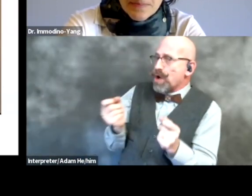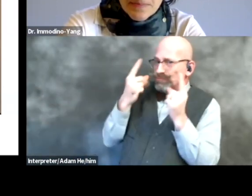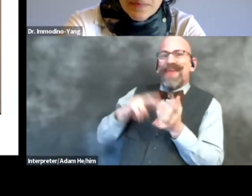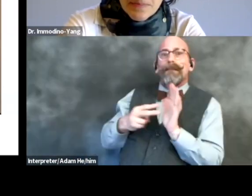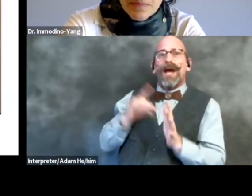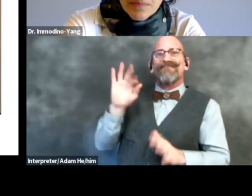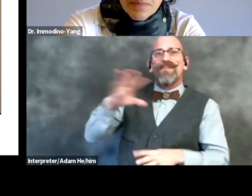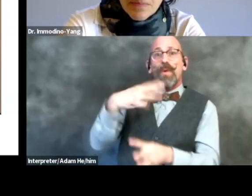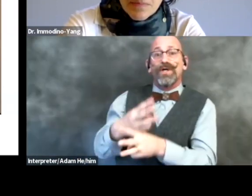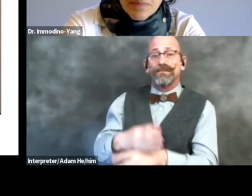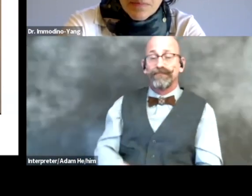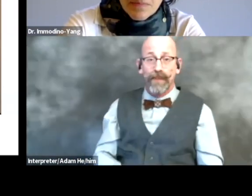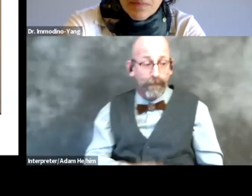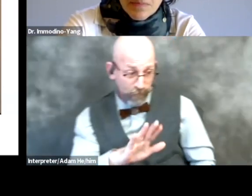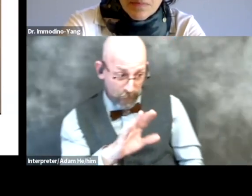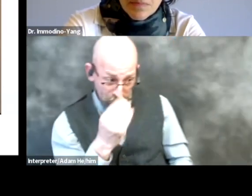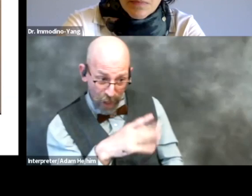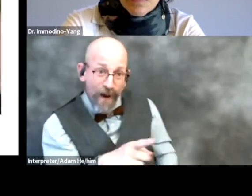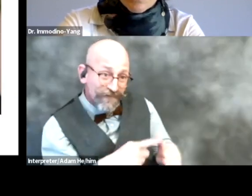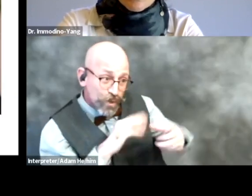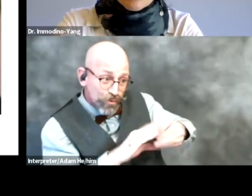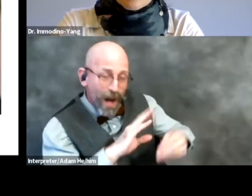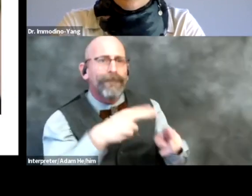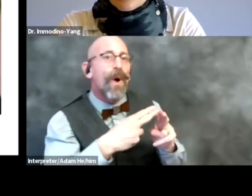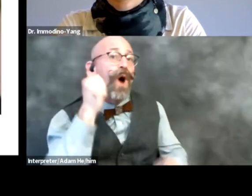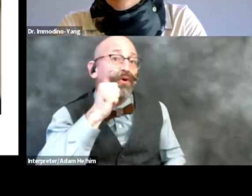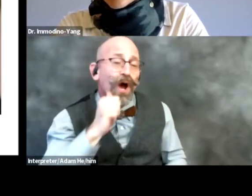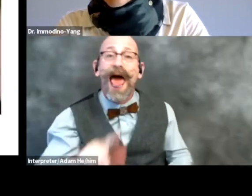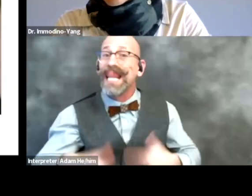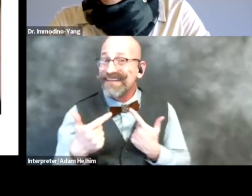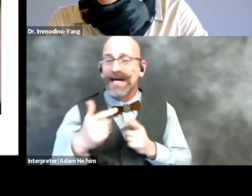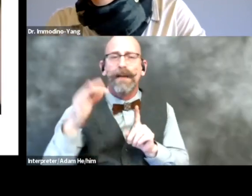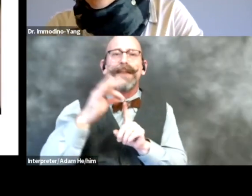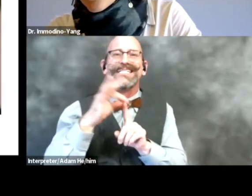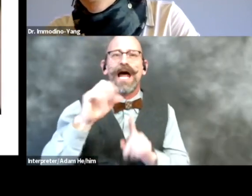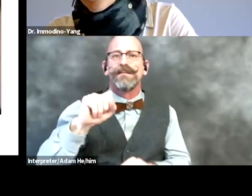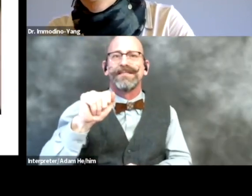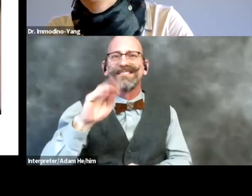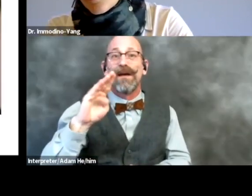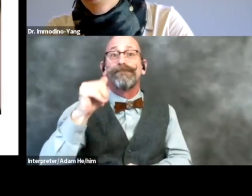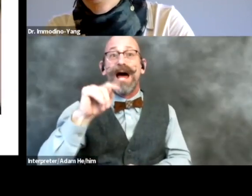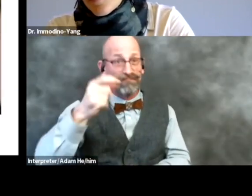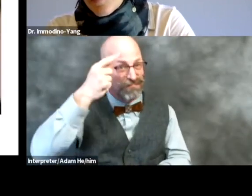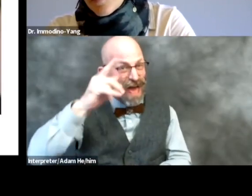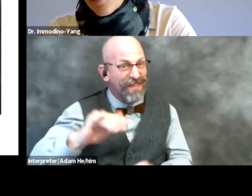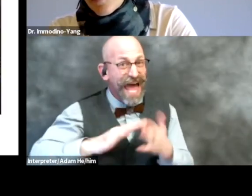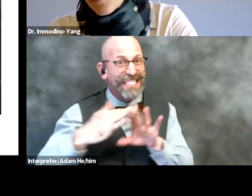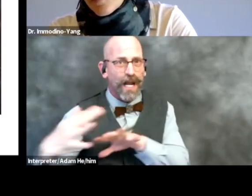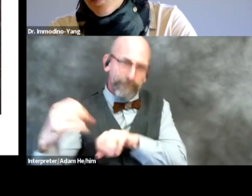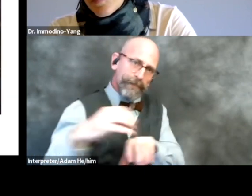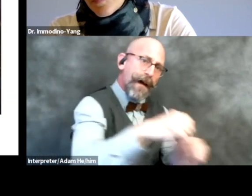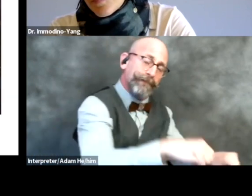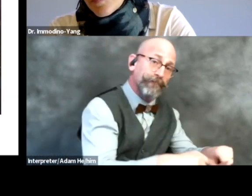a girl who lives in Savat, Pakistan. And the city was being taken over and basically run by a group called the